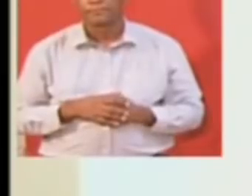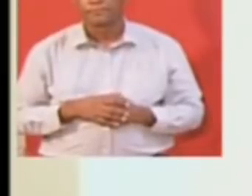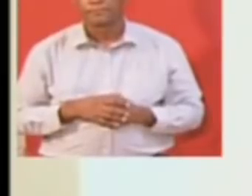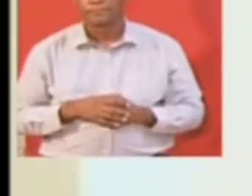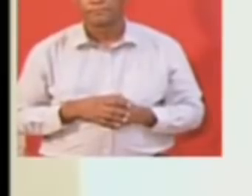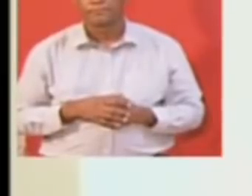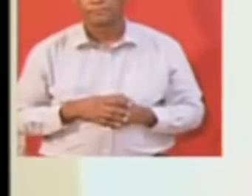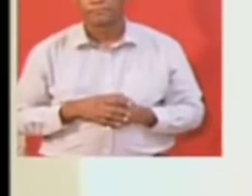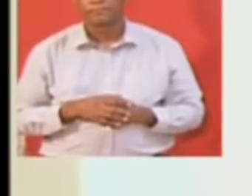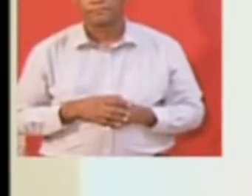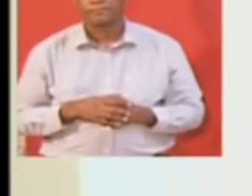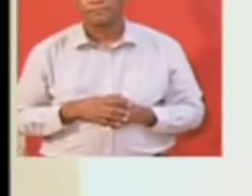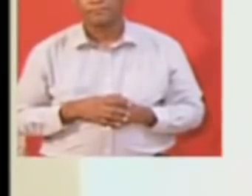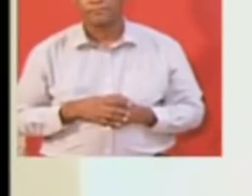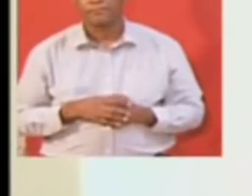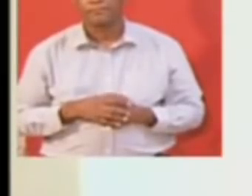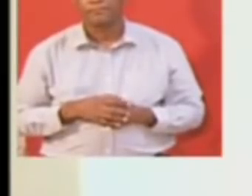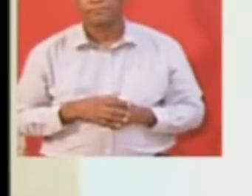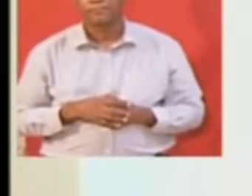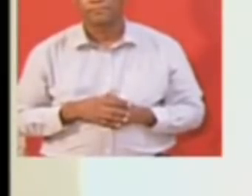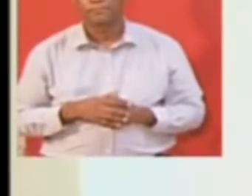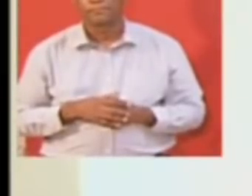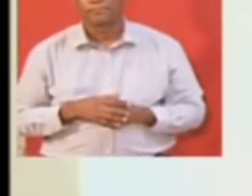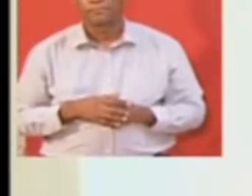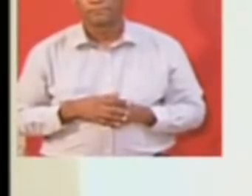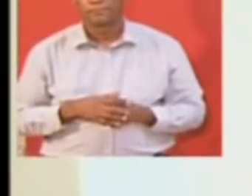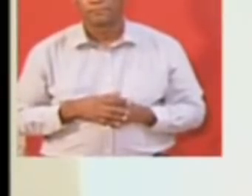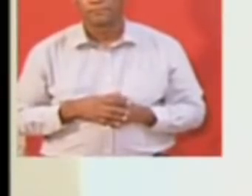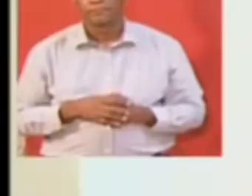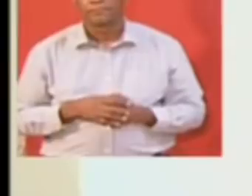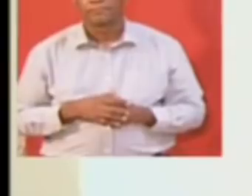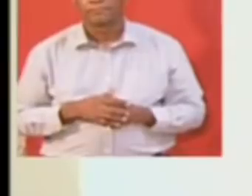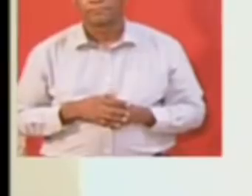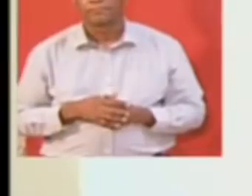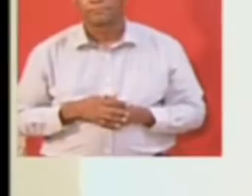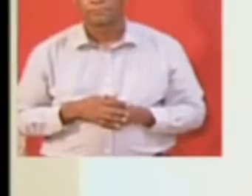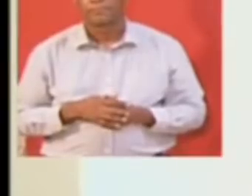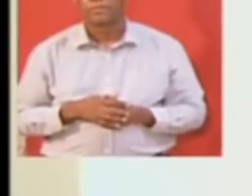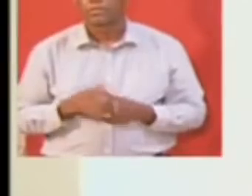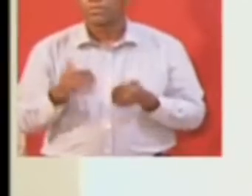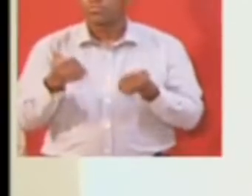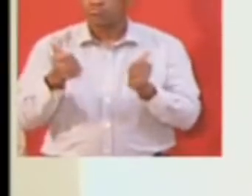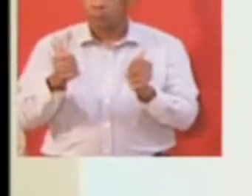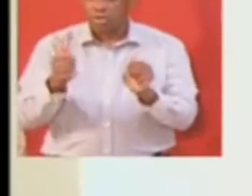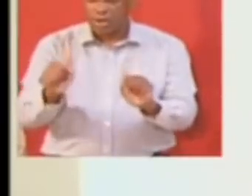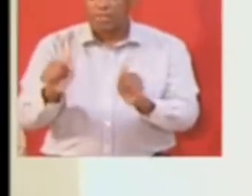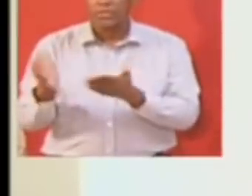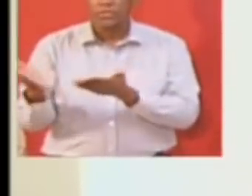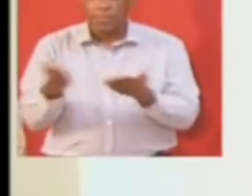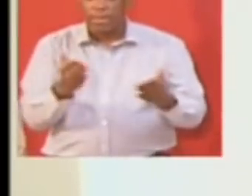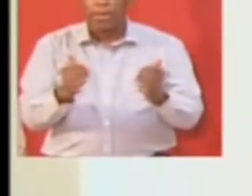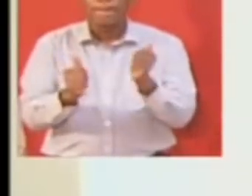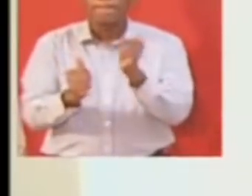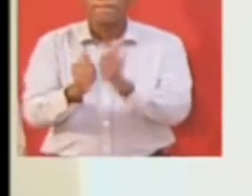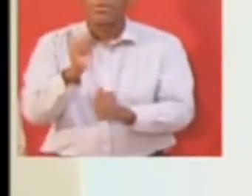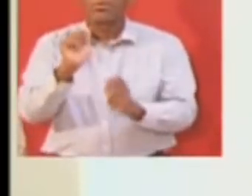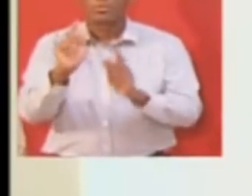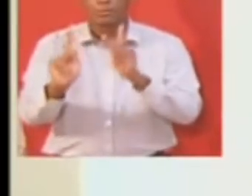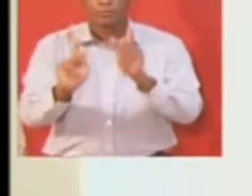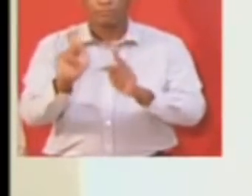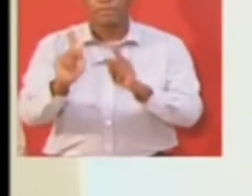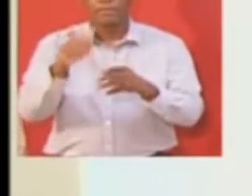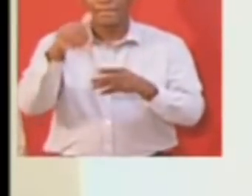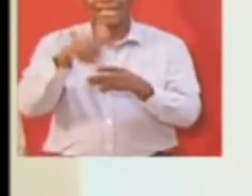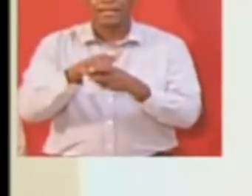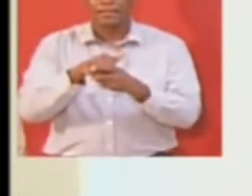get as many people in as possible now. And one other thing that we're facing is that it is